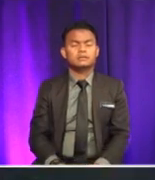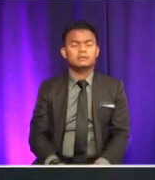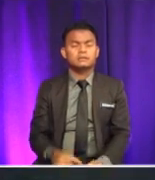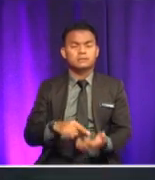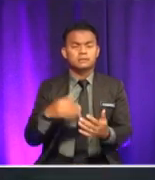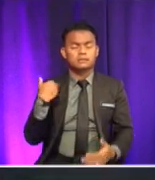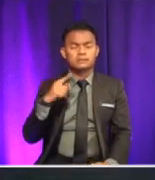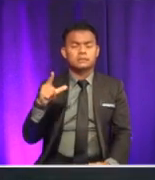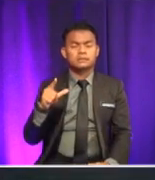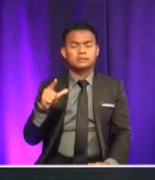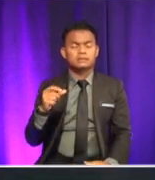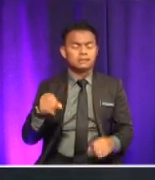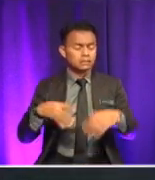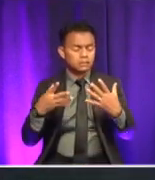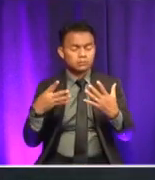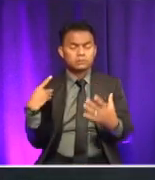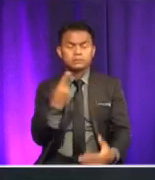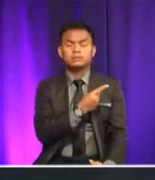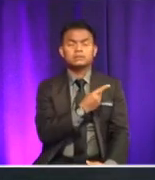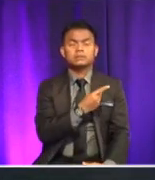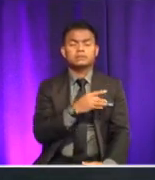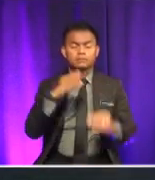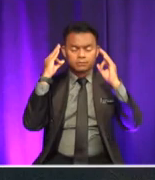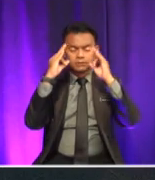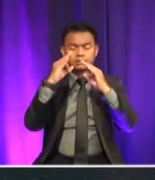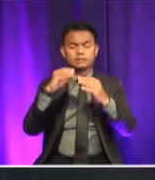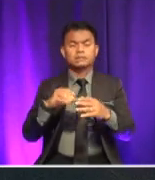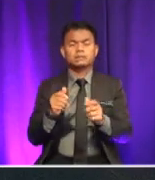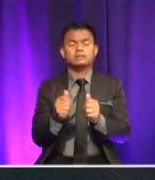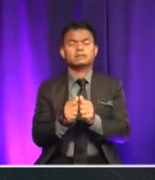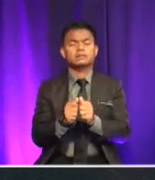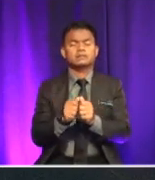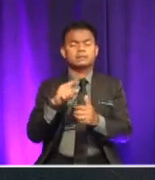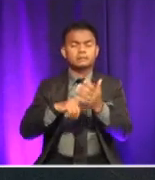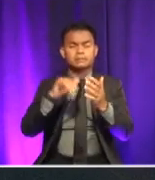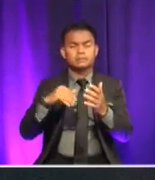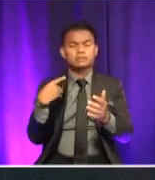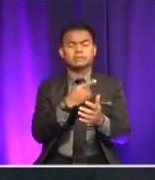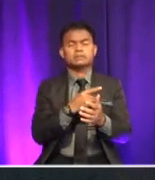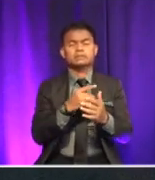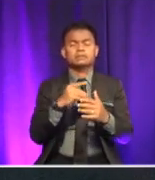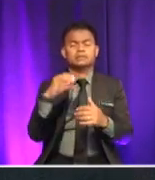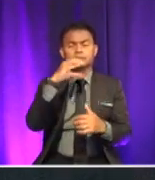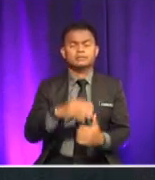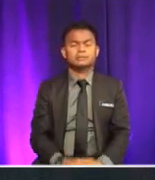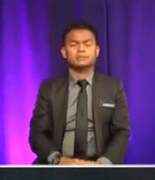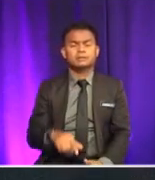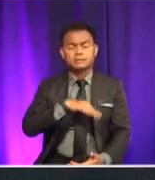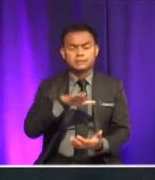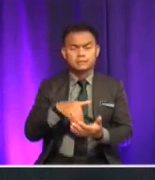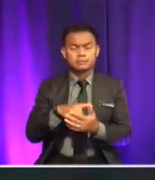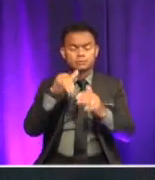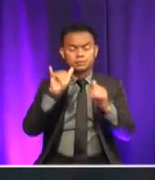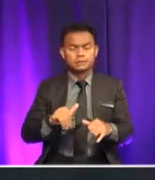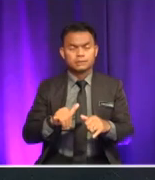we would identify and highlight keywords in the passage. Exactly. So is everyone online and also watching at home, are you all clear on